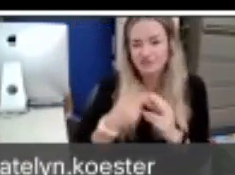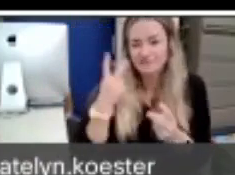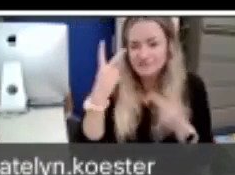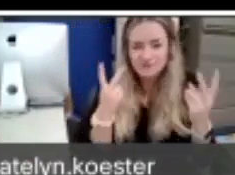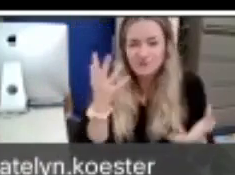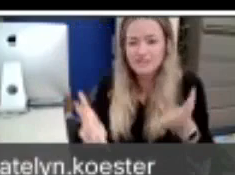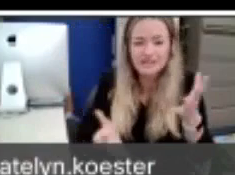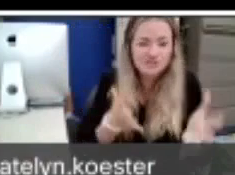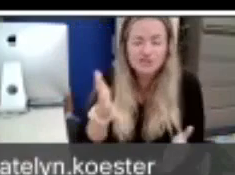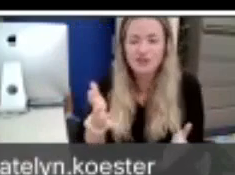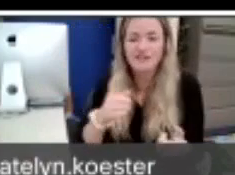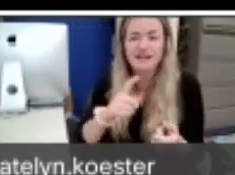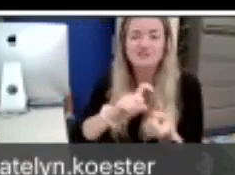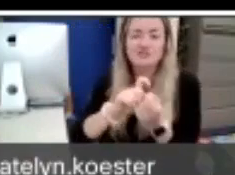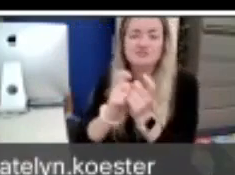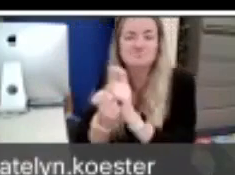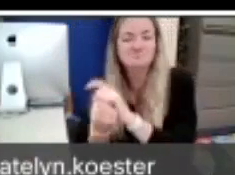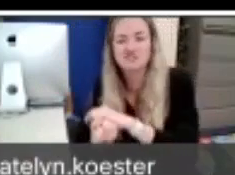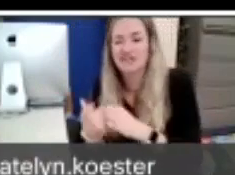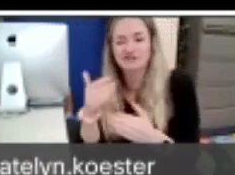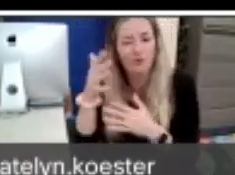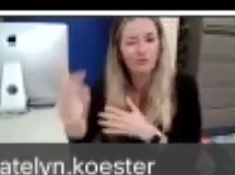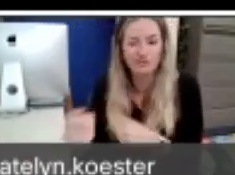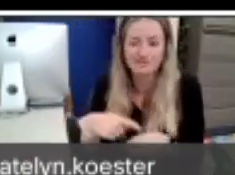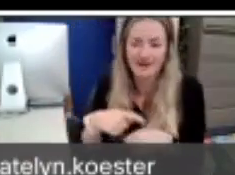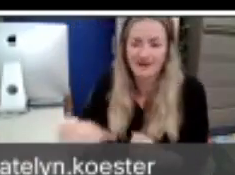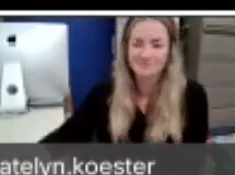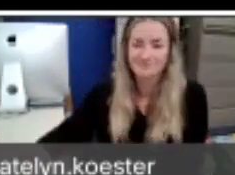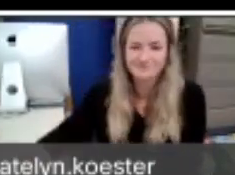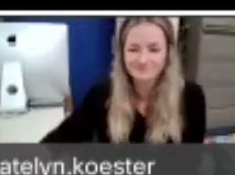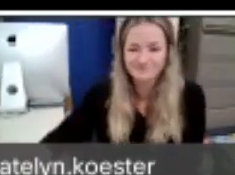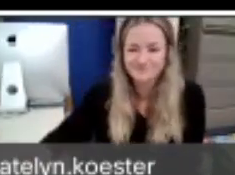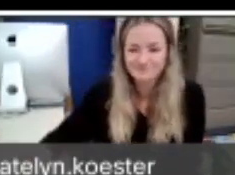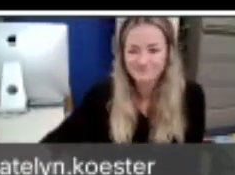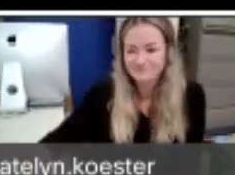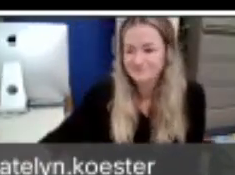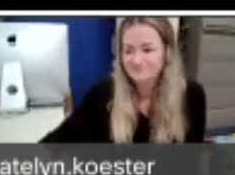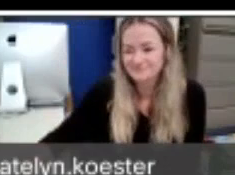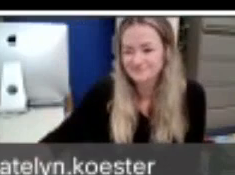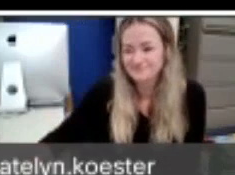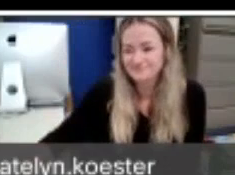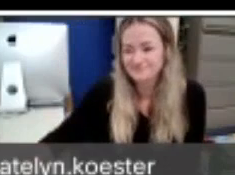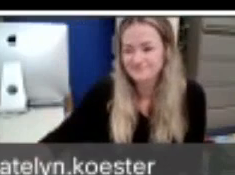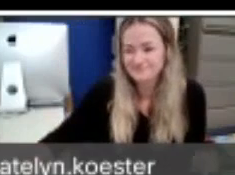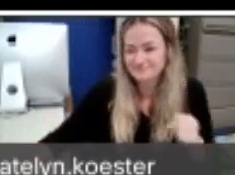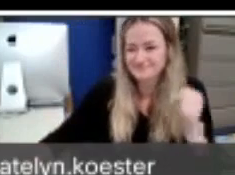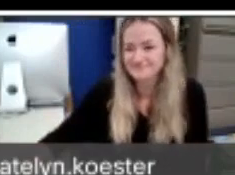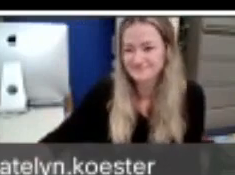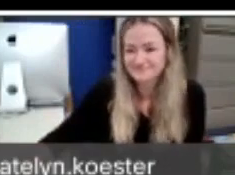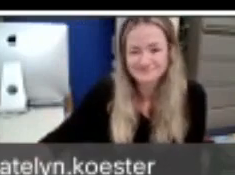language. It wasn't called ASL. It was called visual gestures, and it's changed over time.